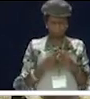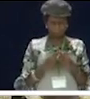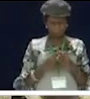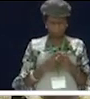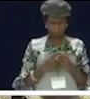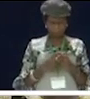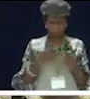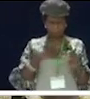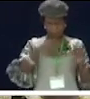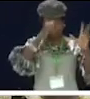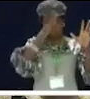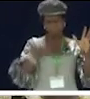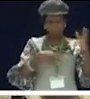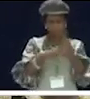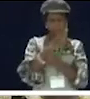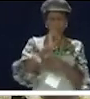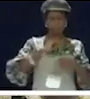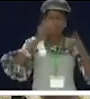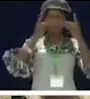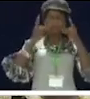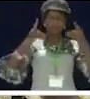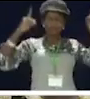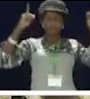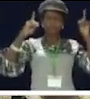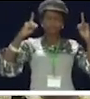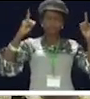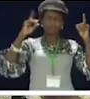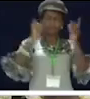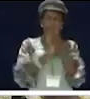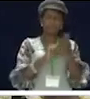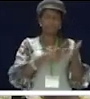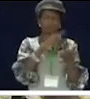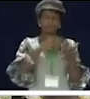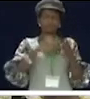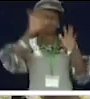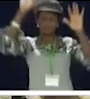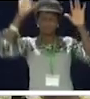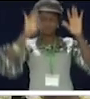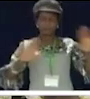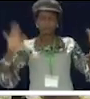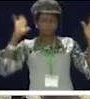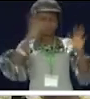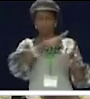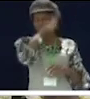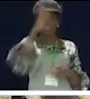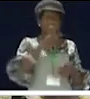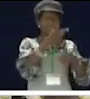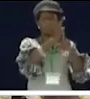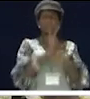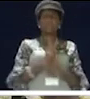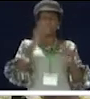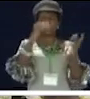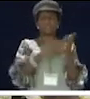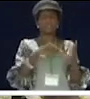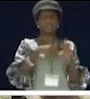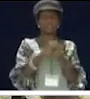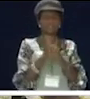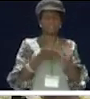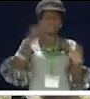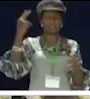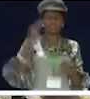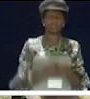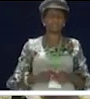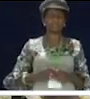My Father, my God, I decree that these your children will never borrow again.